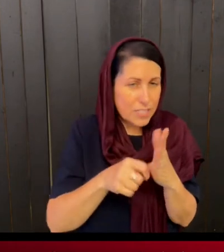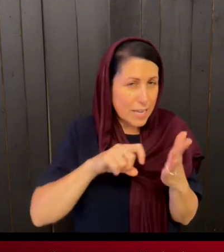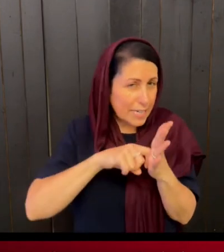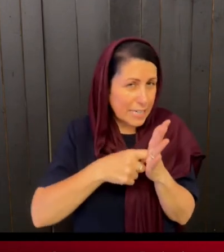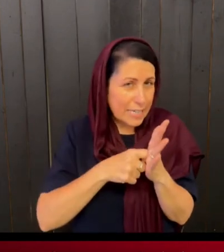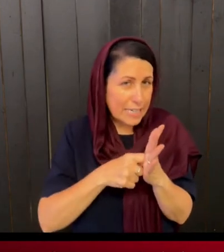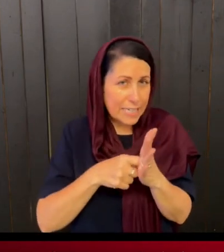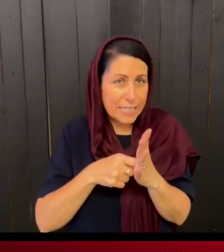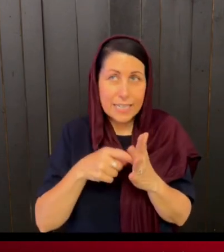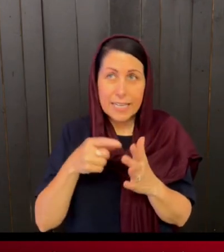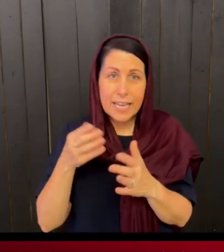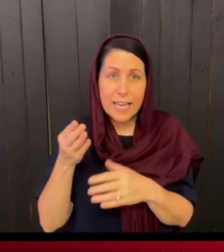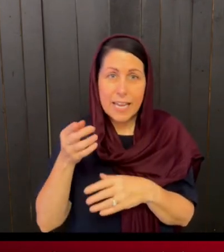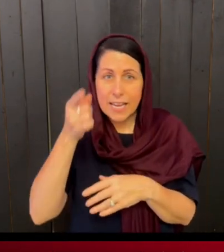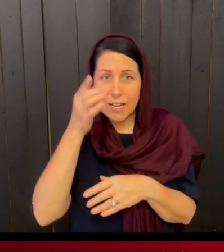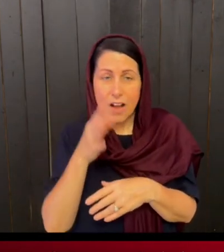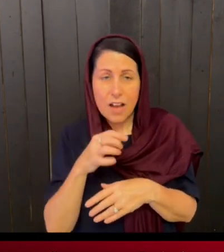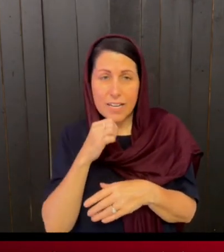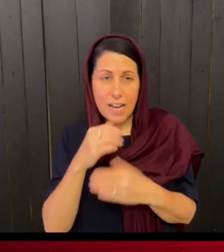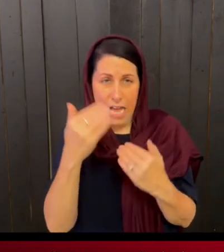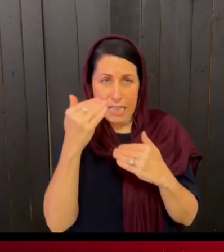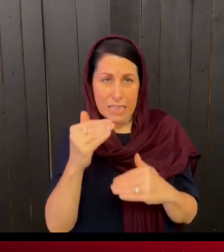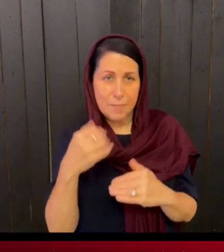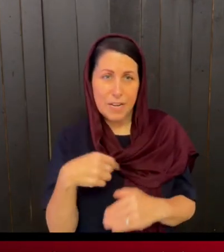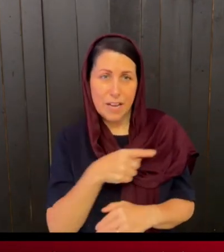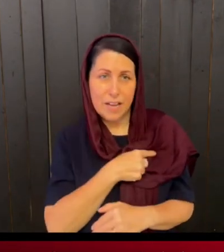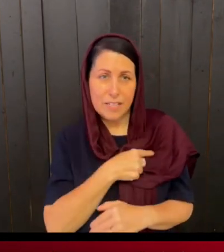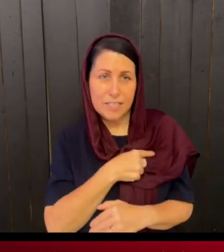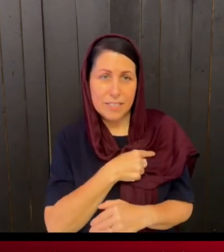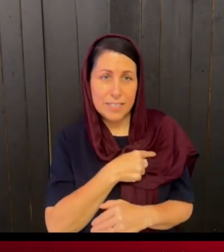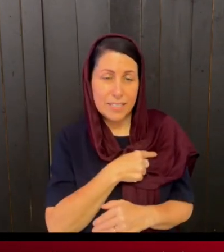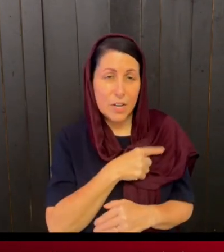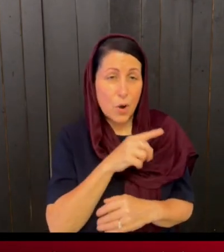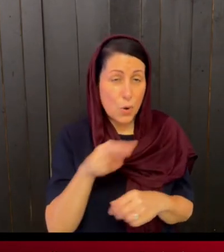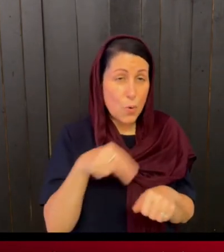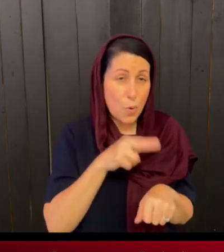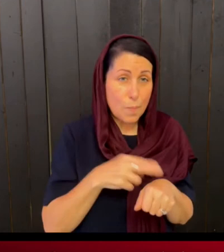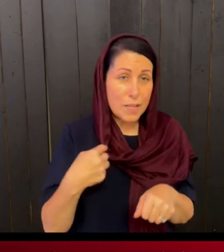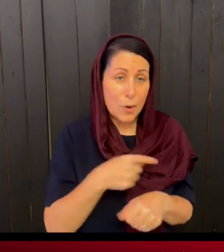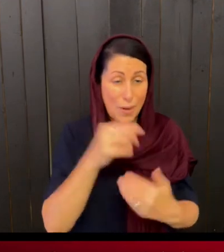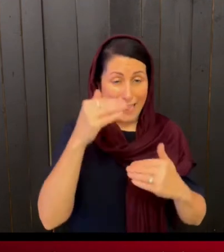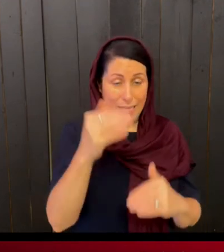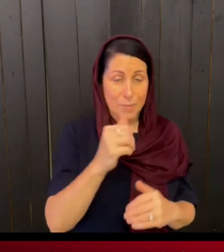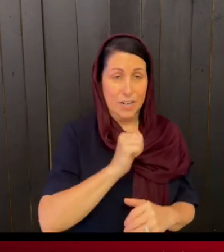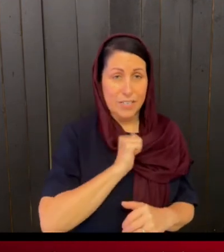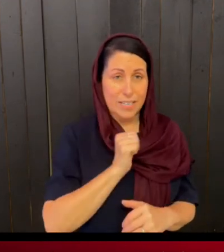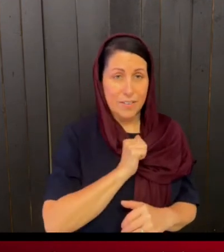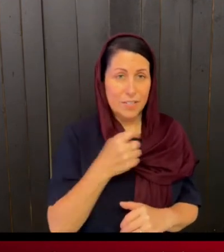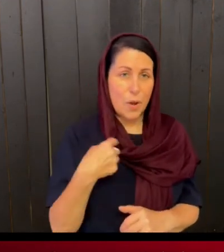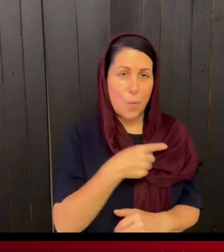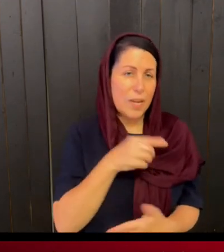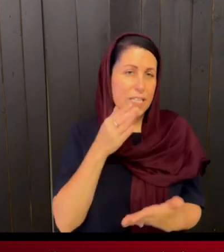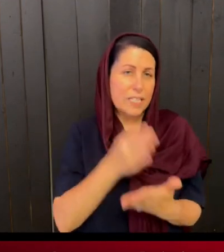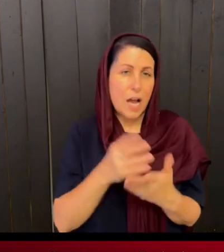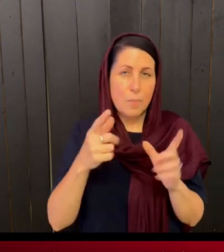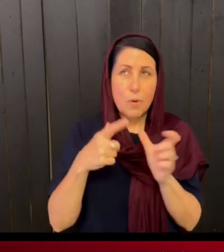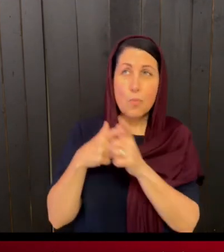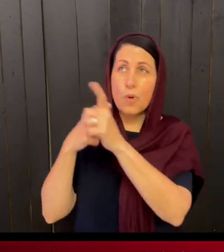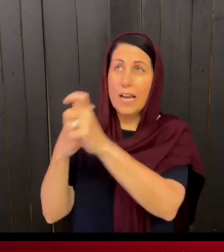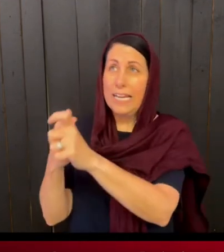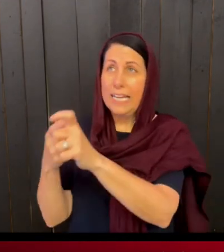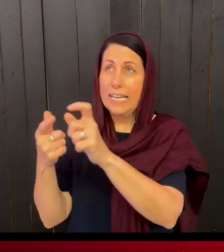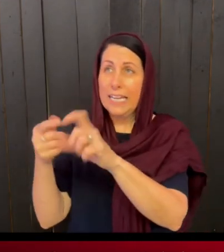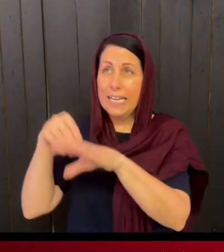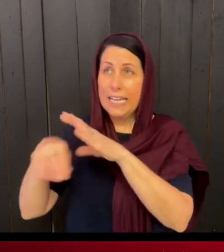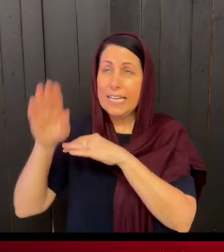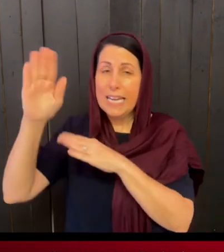us in this. Typically, we limit ourselves, and we stop running into his presence. So that's something to remember, is we